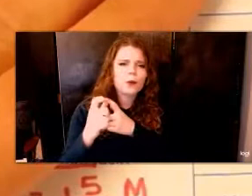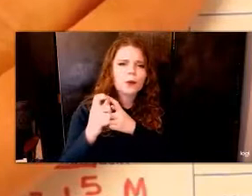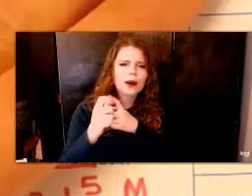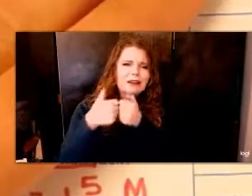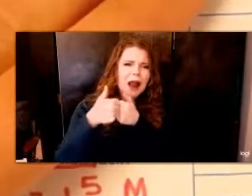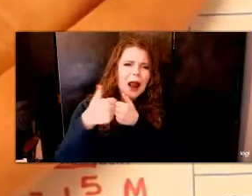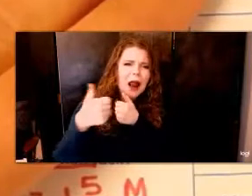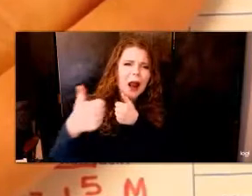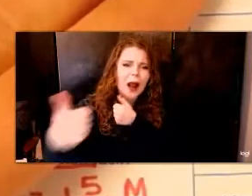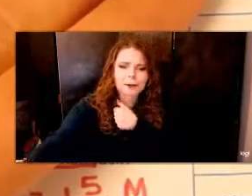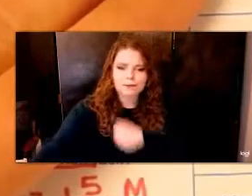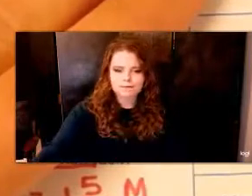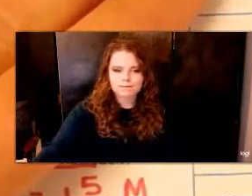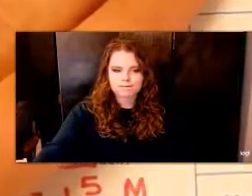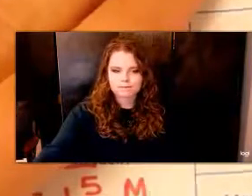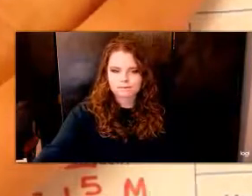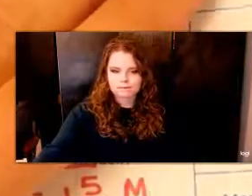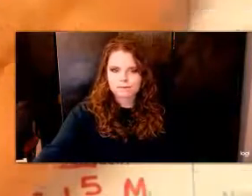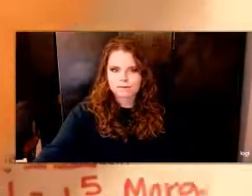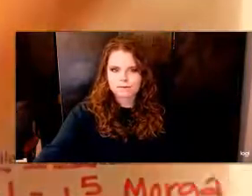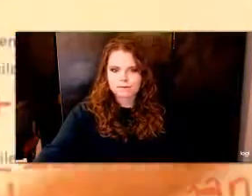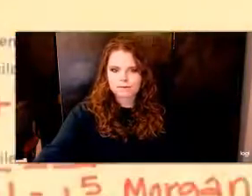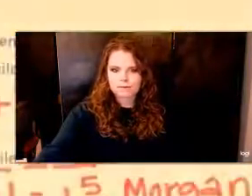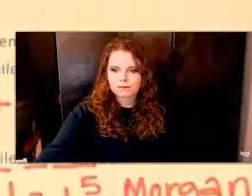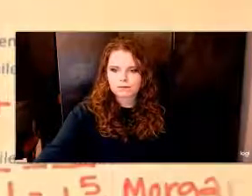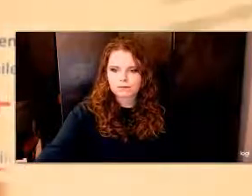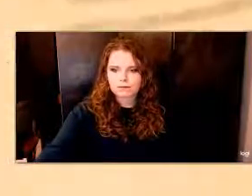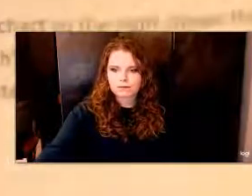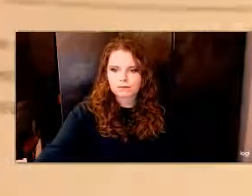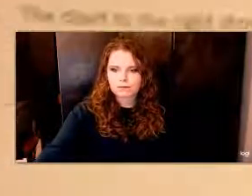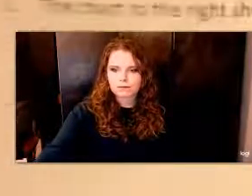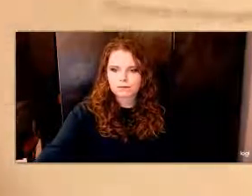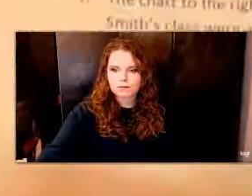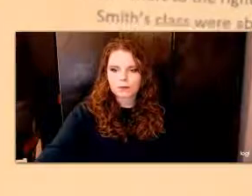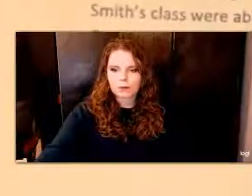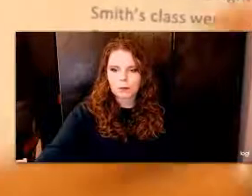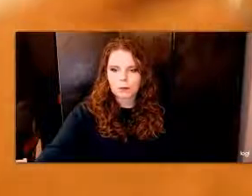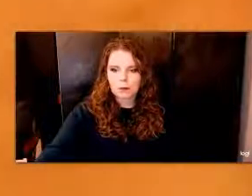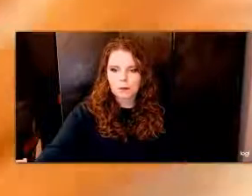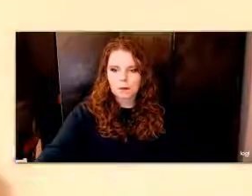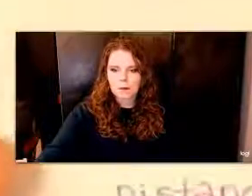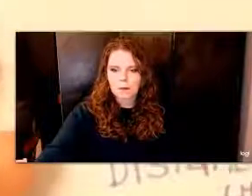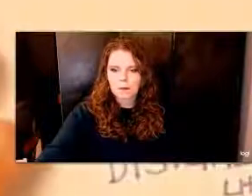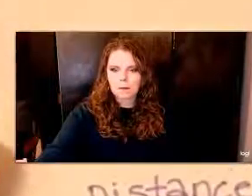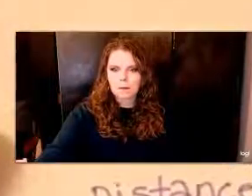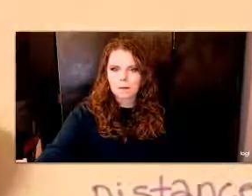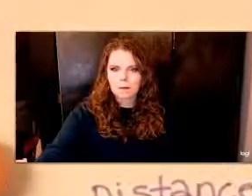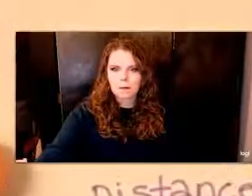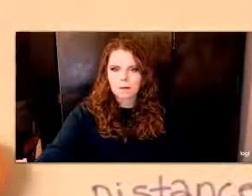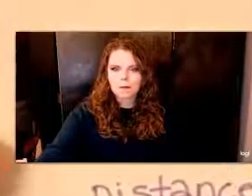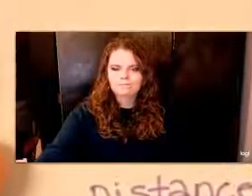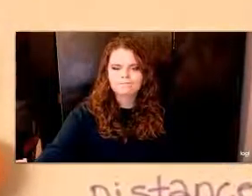the furthest? And I can also use my line plot. Which one ran the